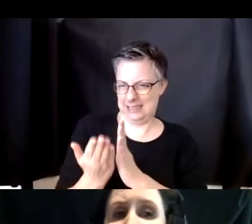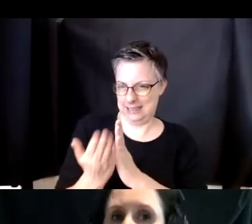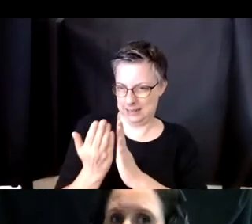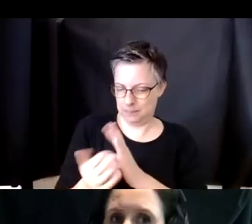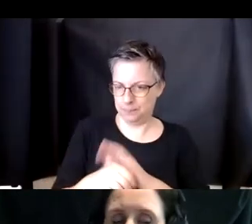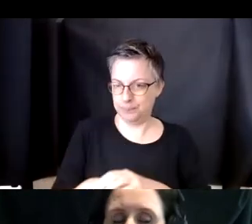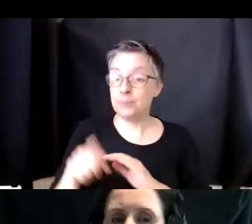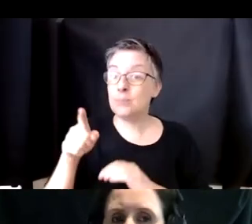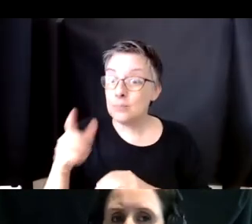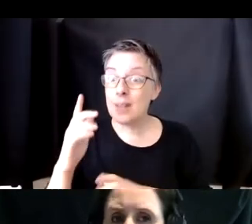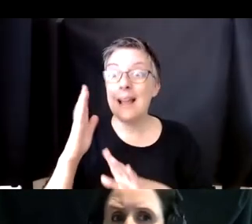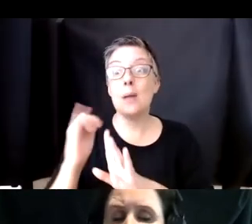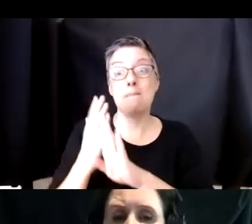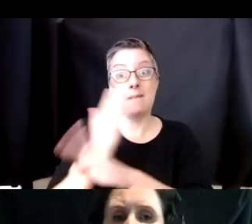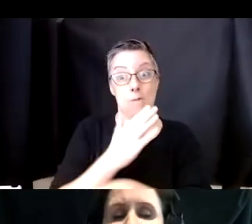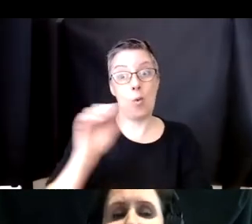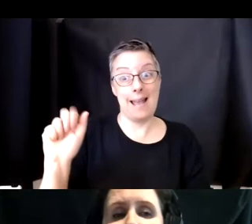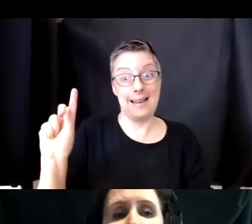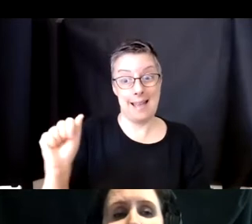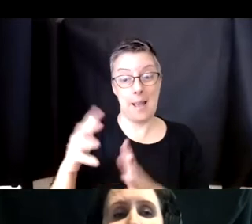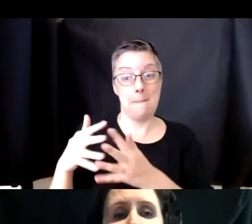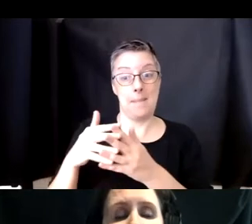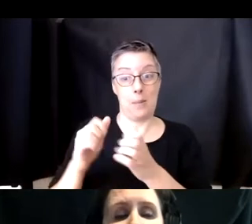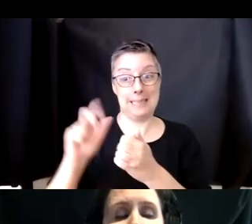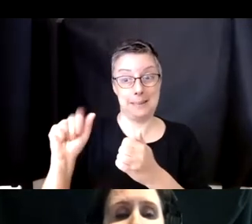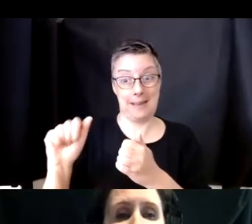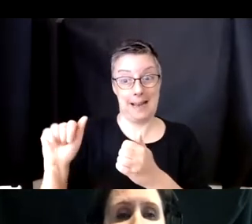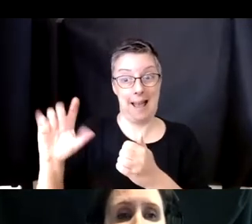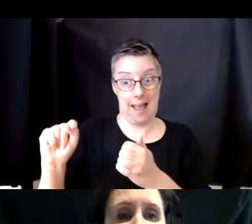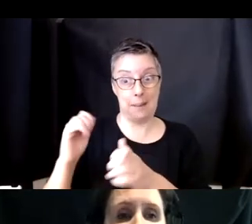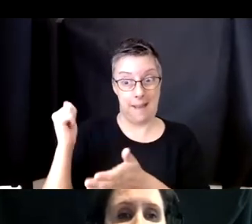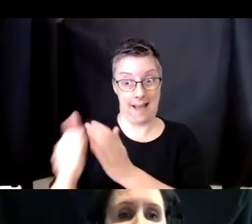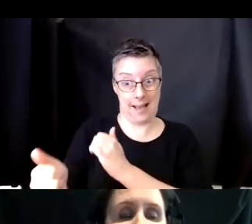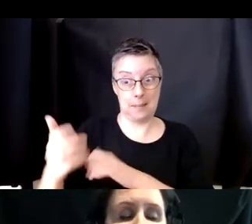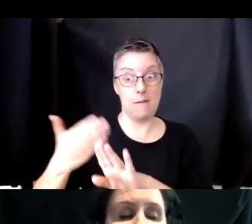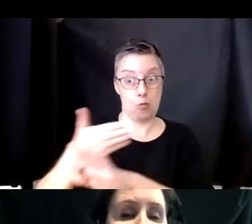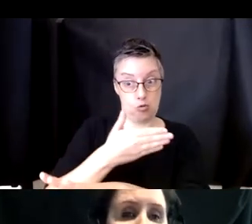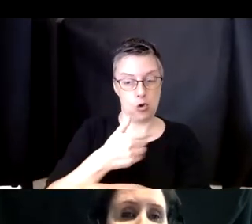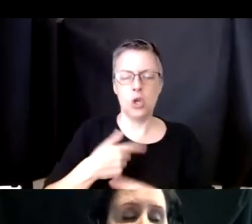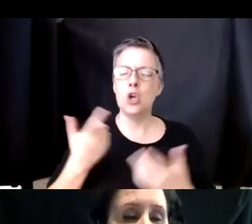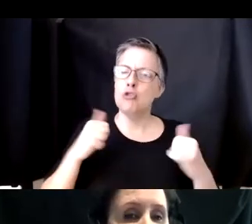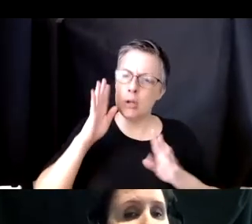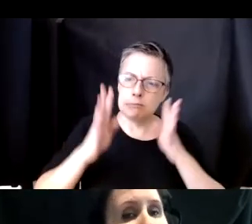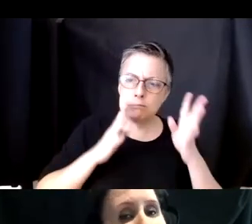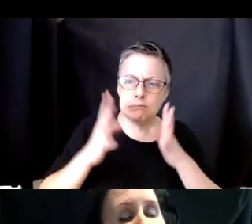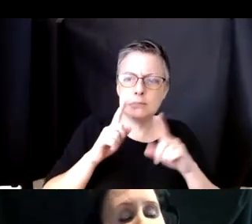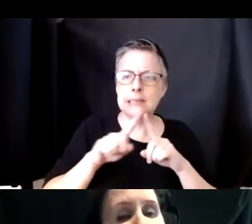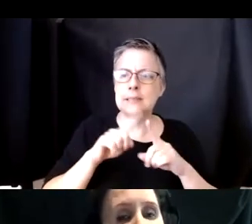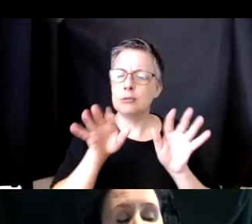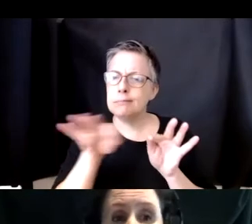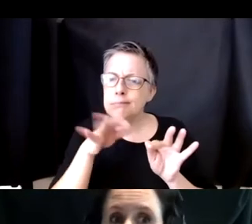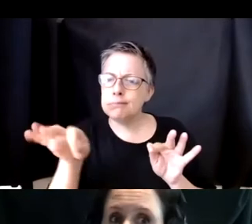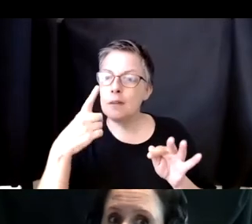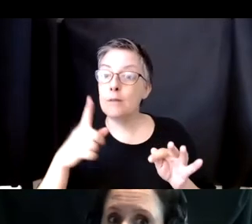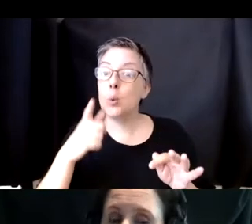this was before the American with Disabilities Act, where they were starting to come up with ways to have closed caption access for people who were